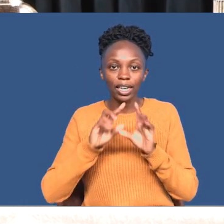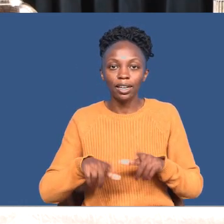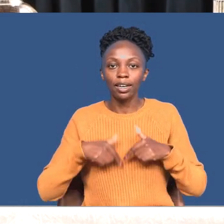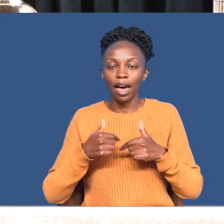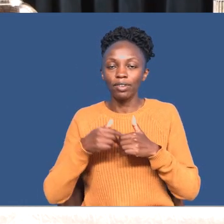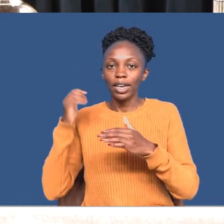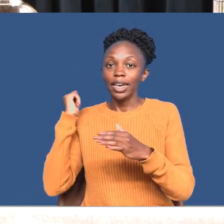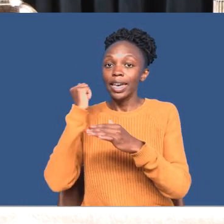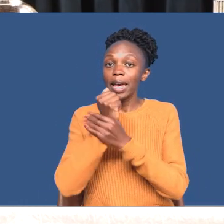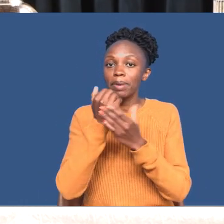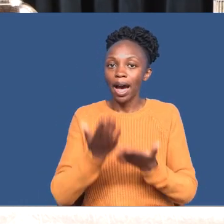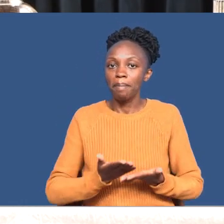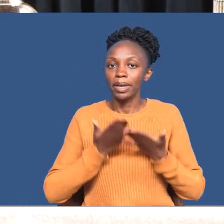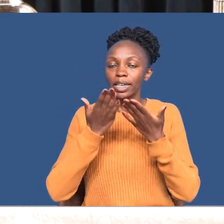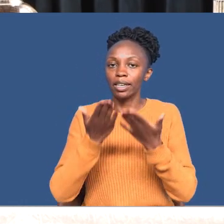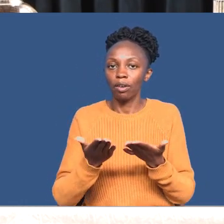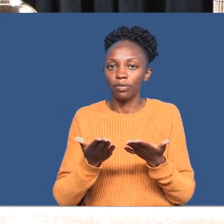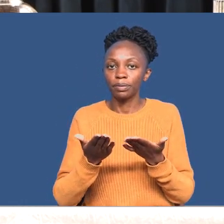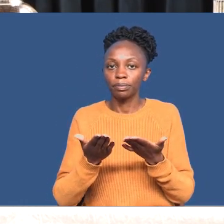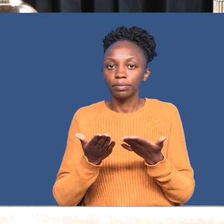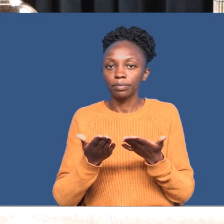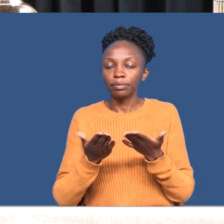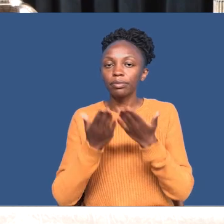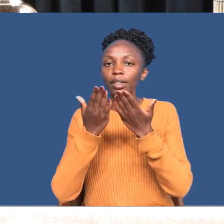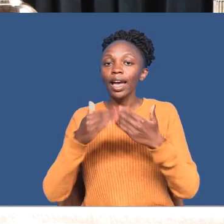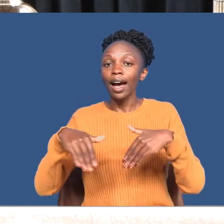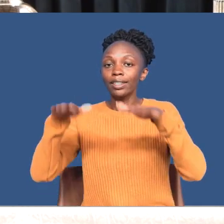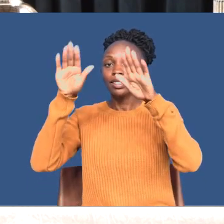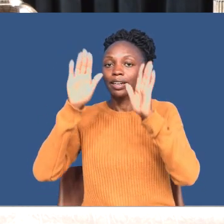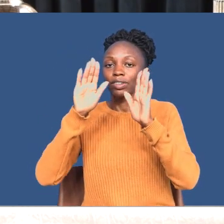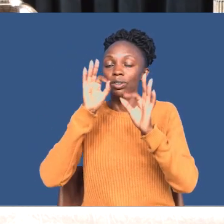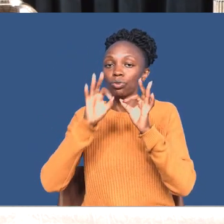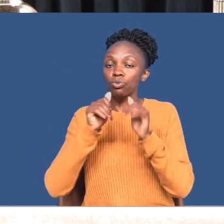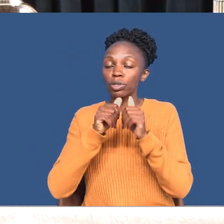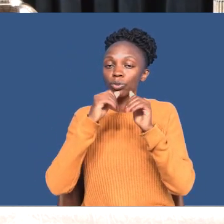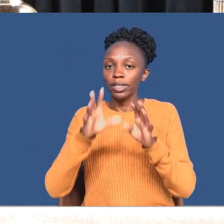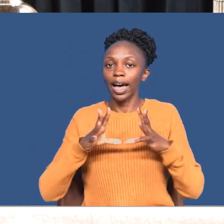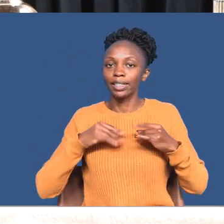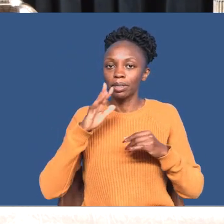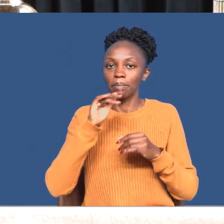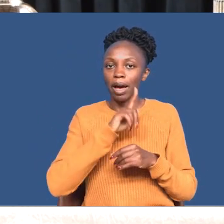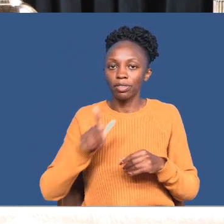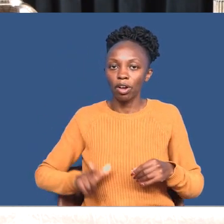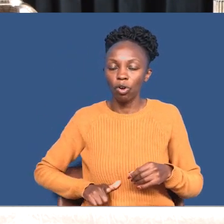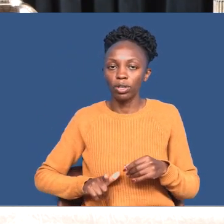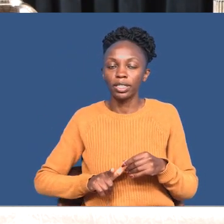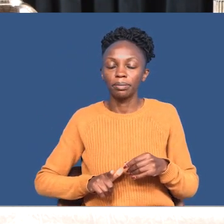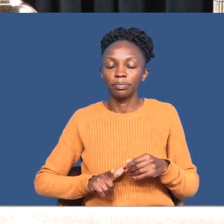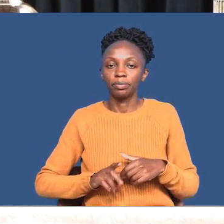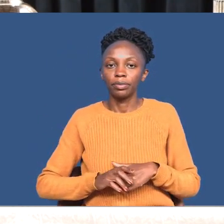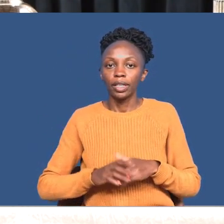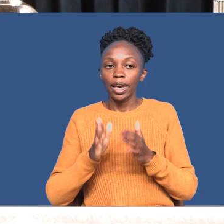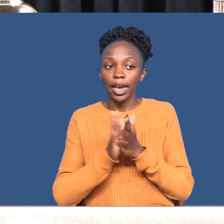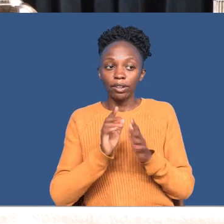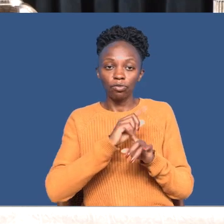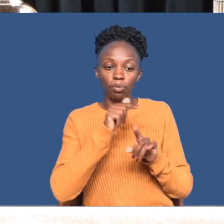Abraham gave a sacrifice. It was accepted by the Lord. And out of that,